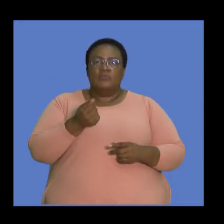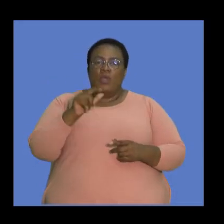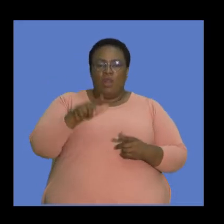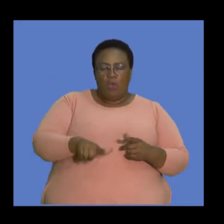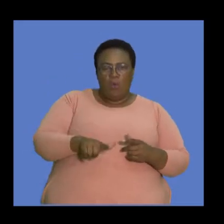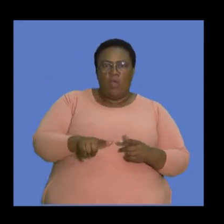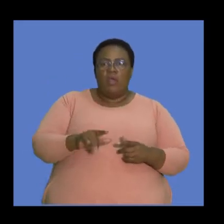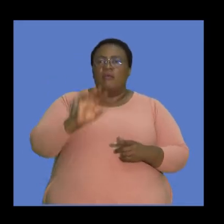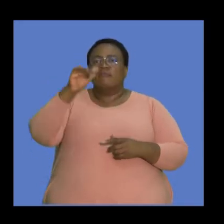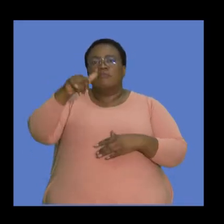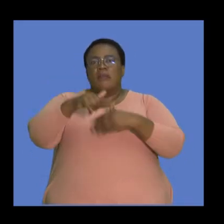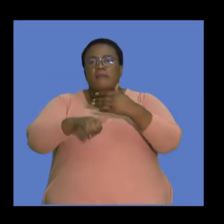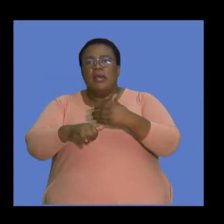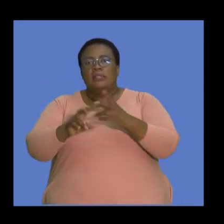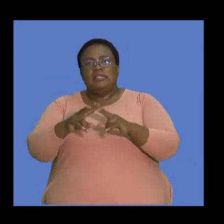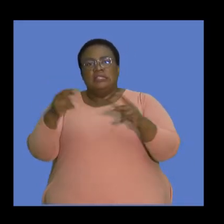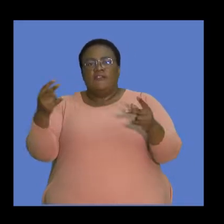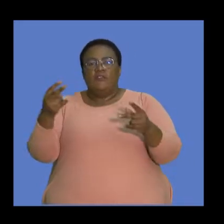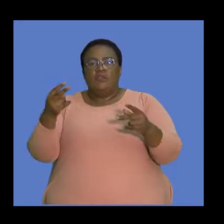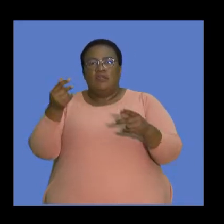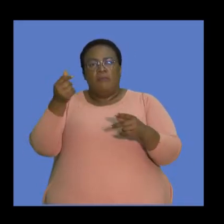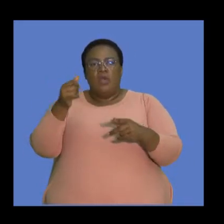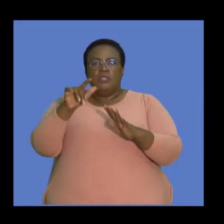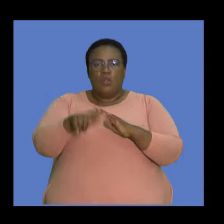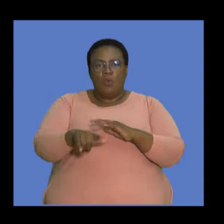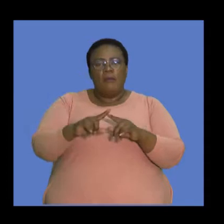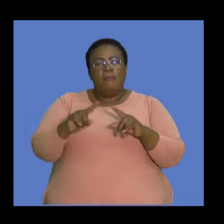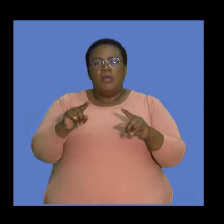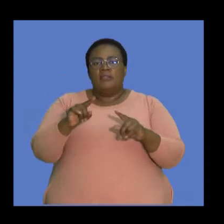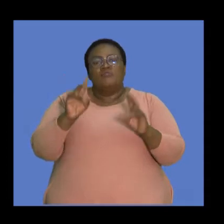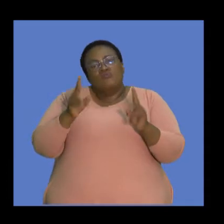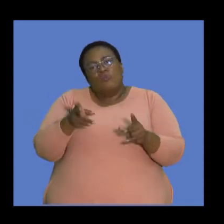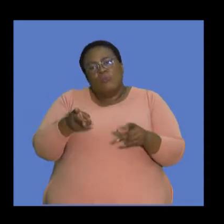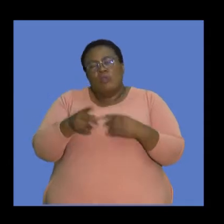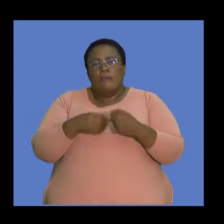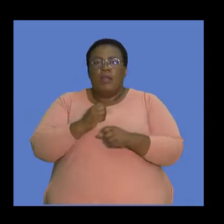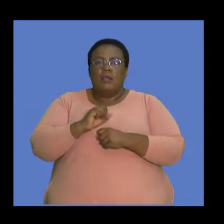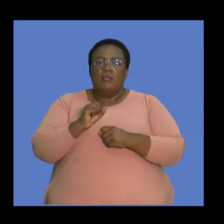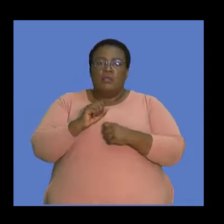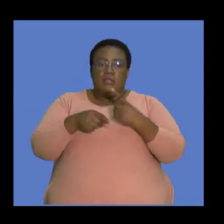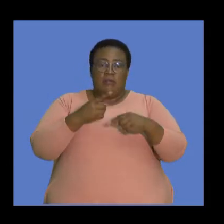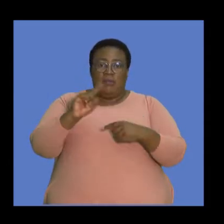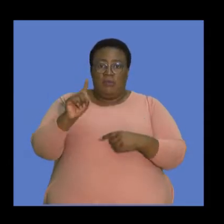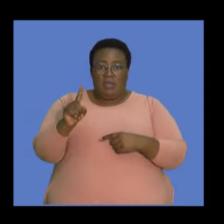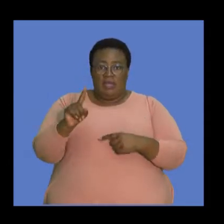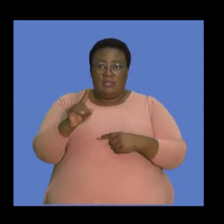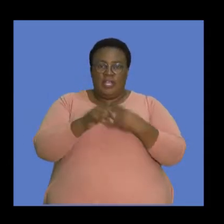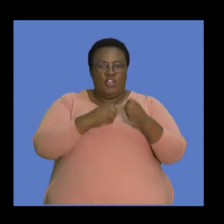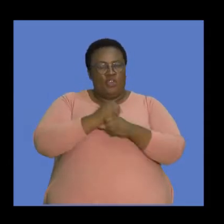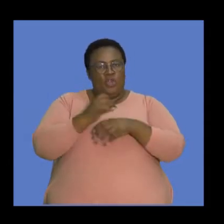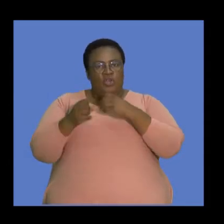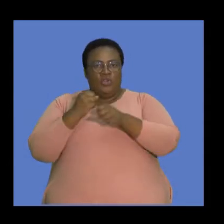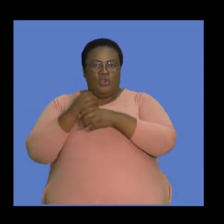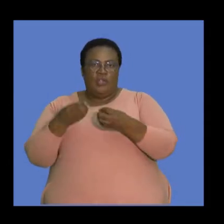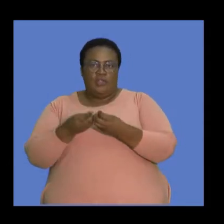lower, and next month at a different price, which is lower, but it is normally about a yearly thing. The more years you are